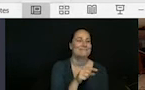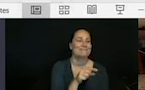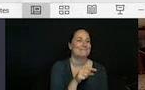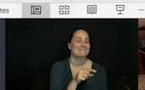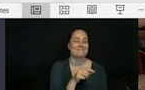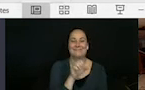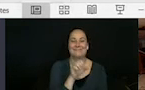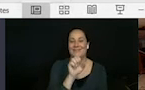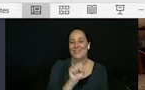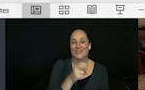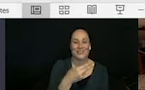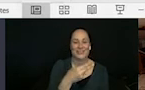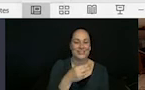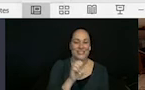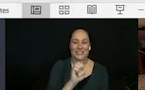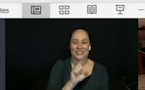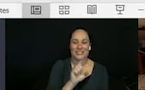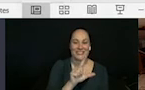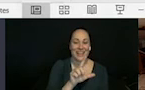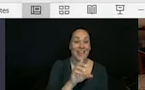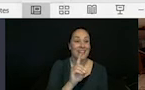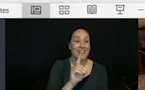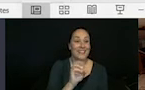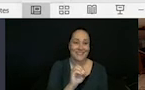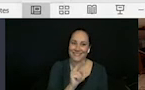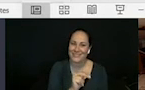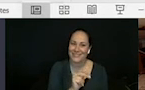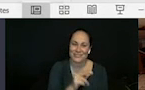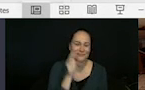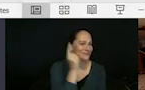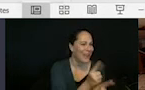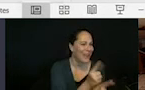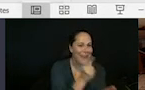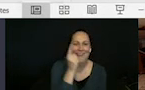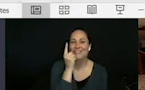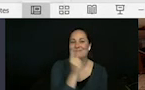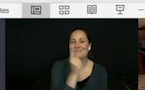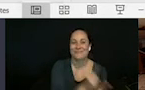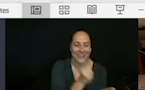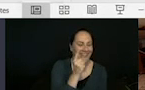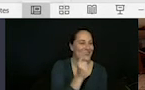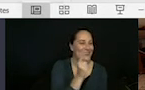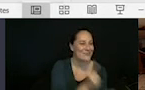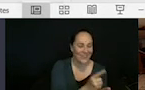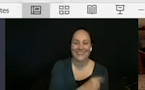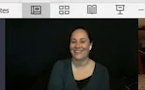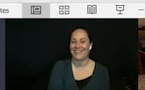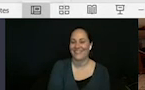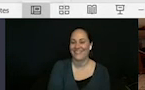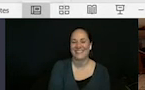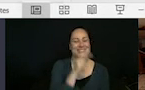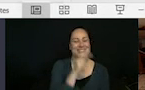actually precisely correct. It was very funny. I actually,